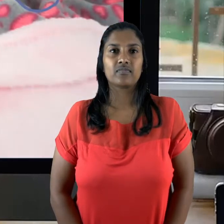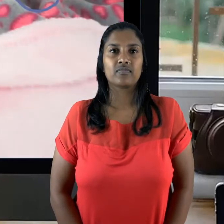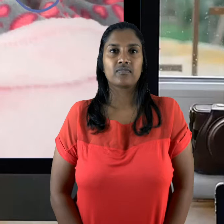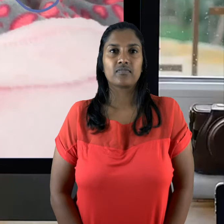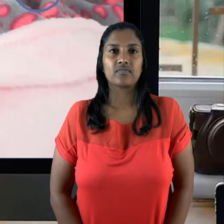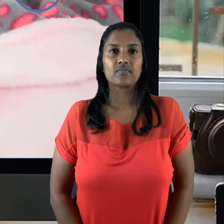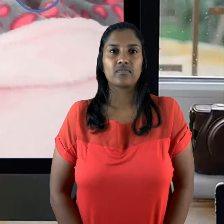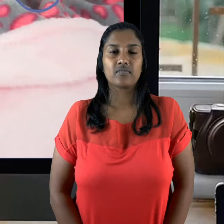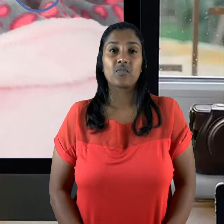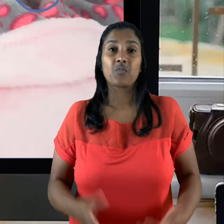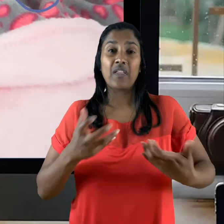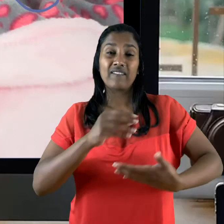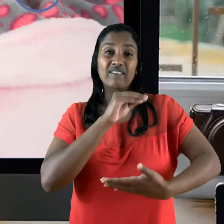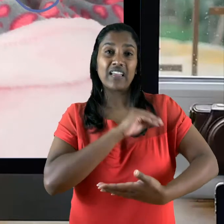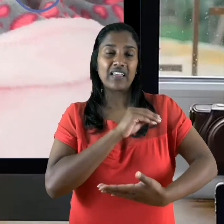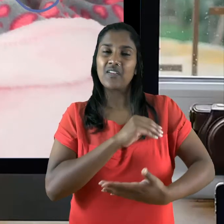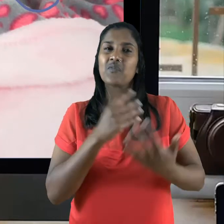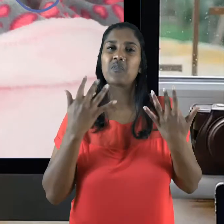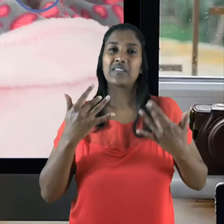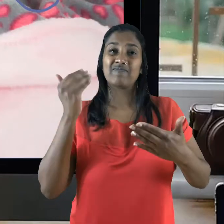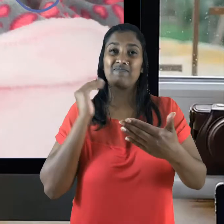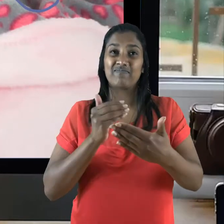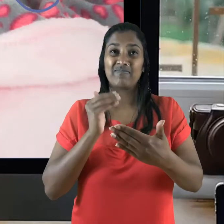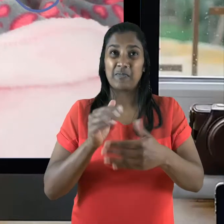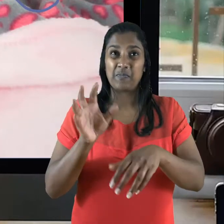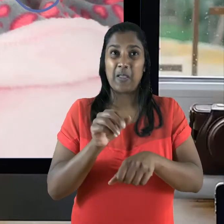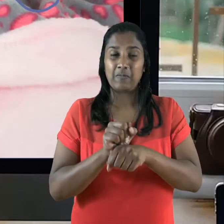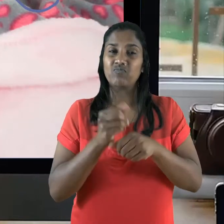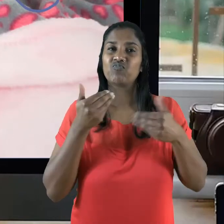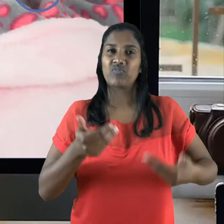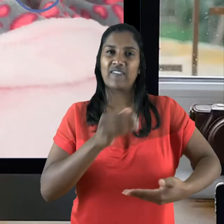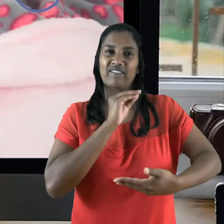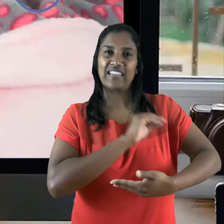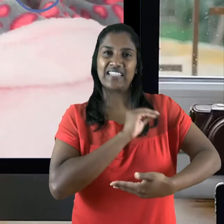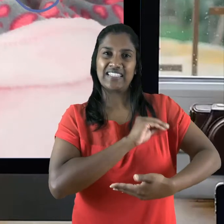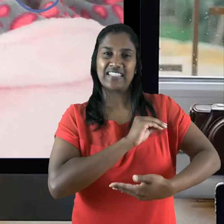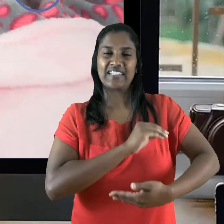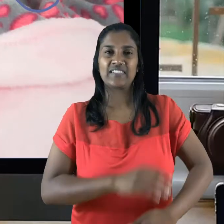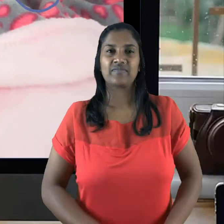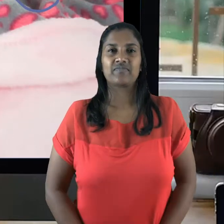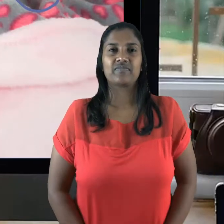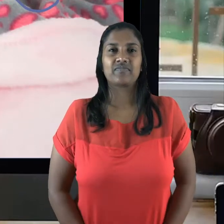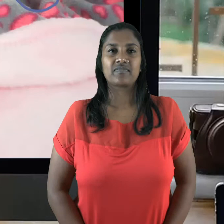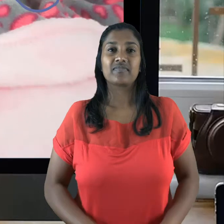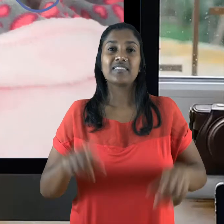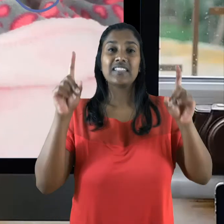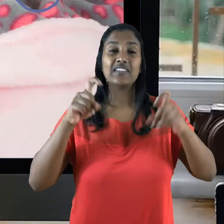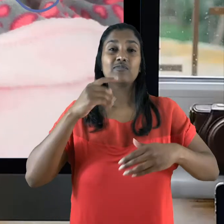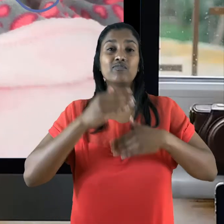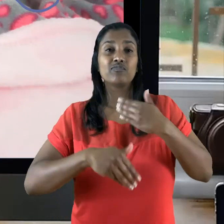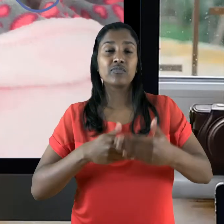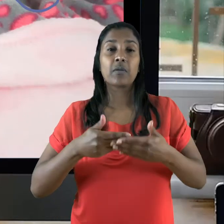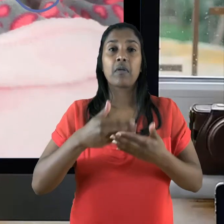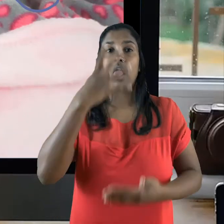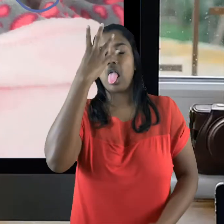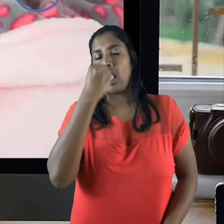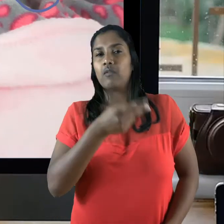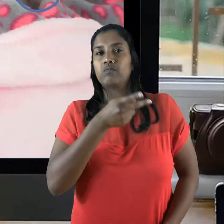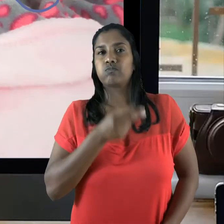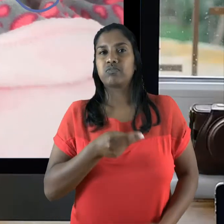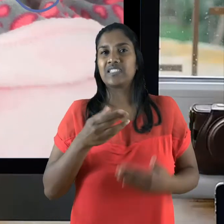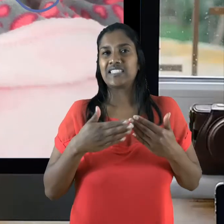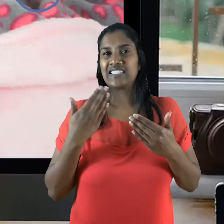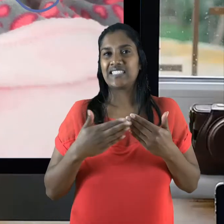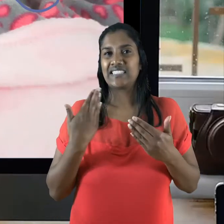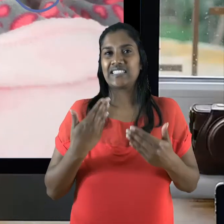It's best if you wait to feed baby just before the test begins. In that way, we make it more likely that your baby will fall asleep. Bring